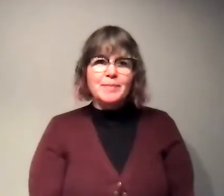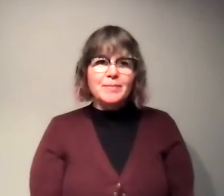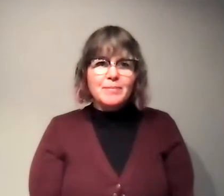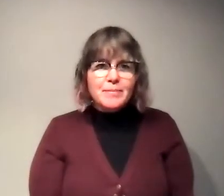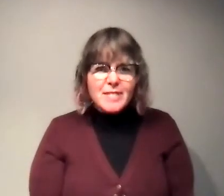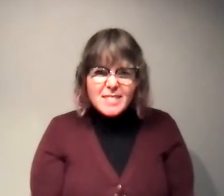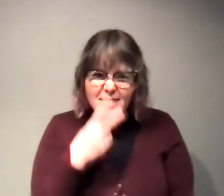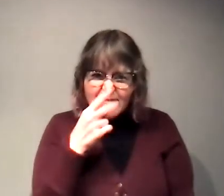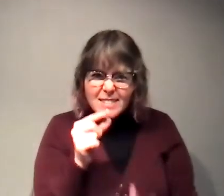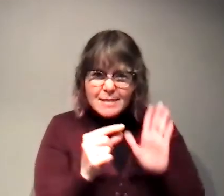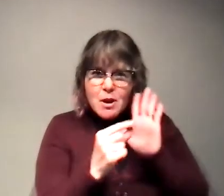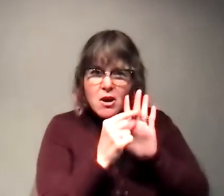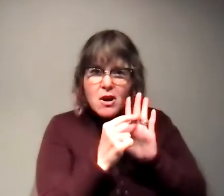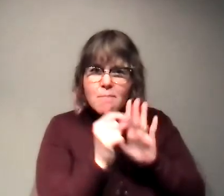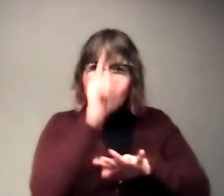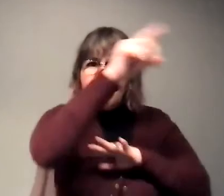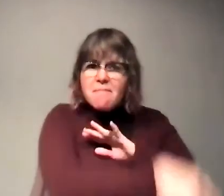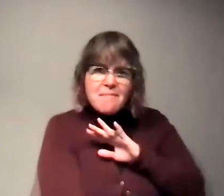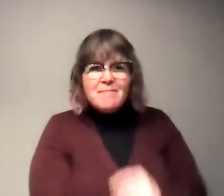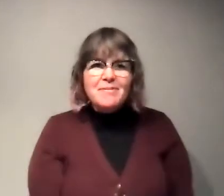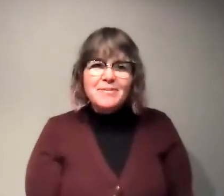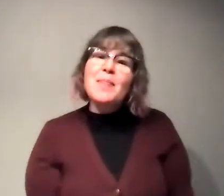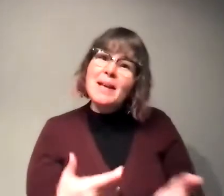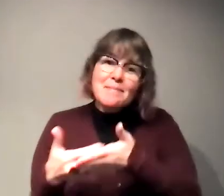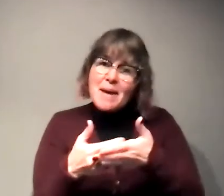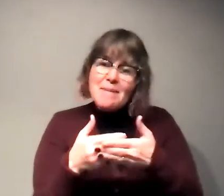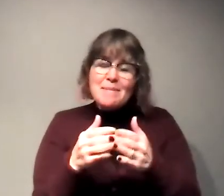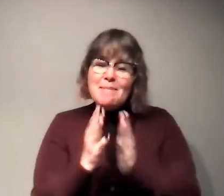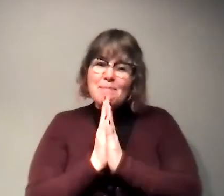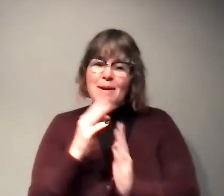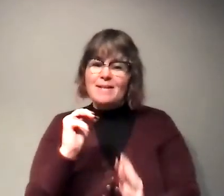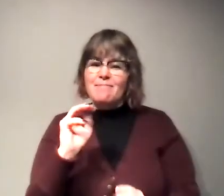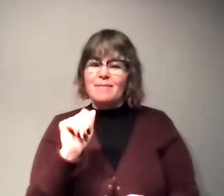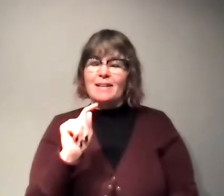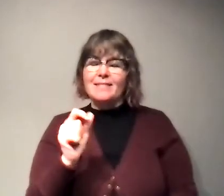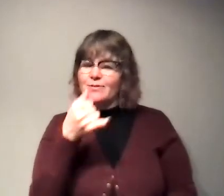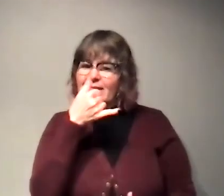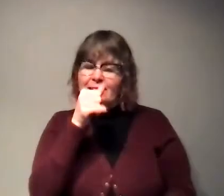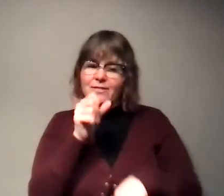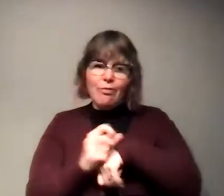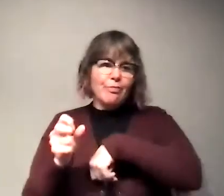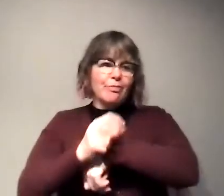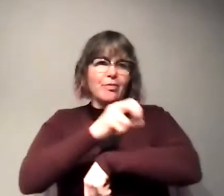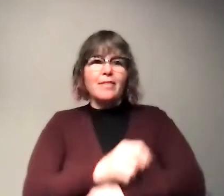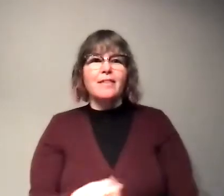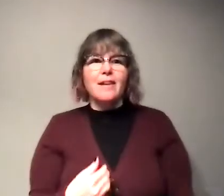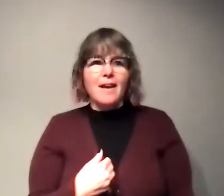You see him? Whoop. Well, that's a baby praying mantis. They are very jumpy and silly, and I have